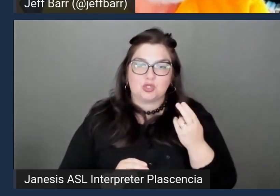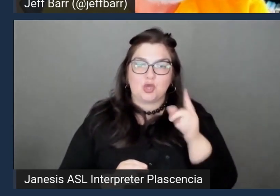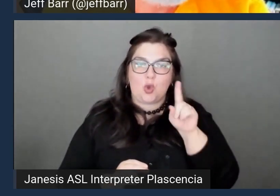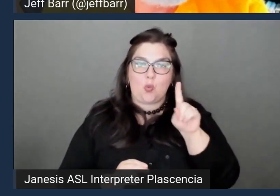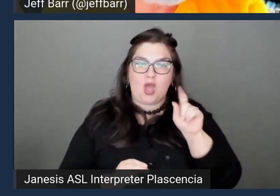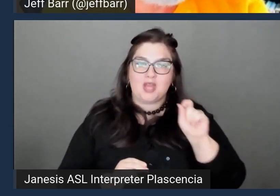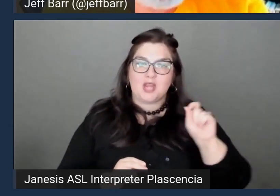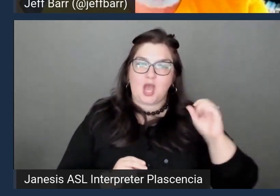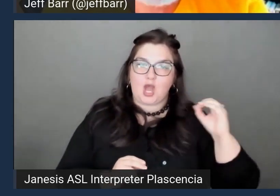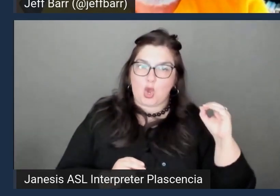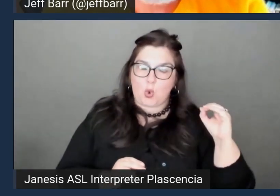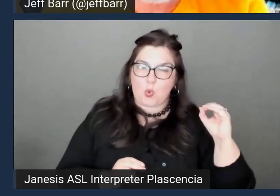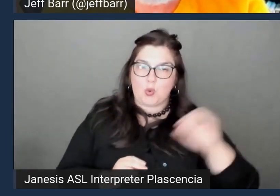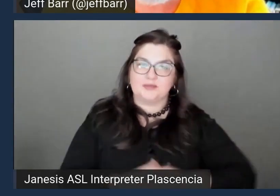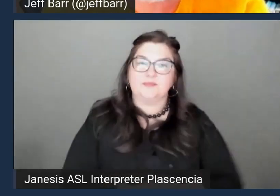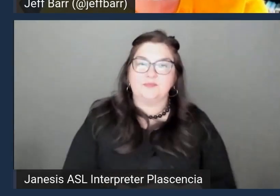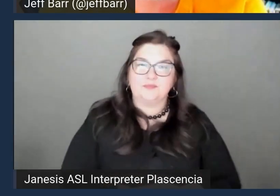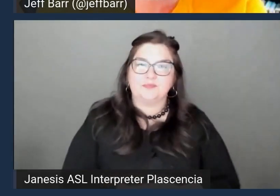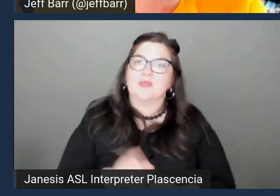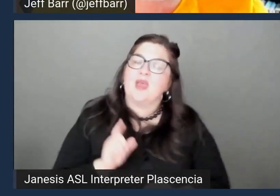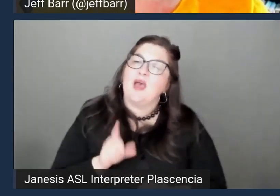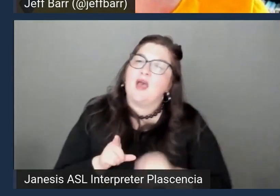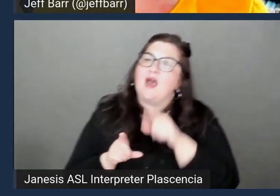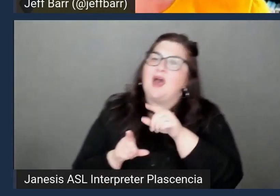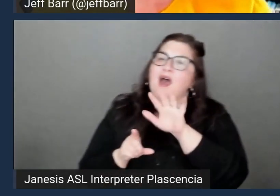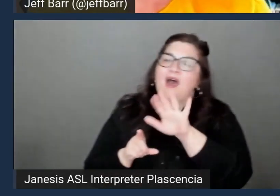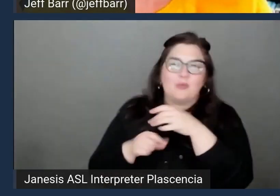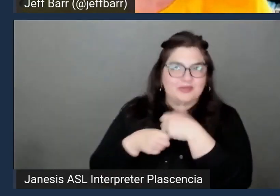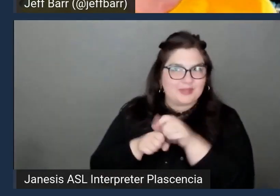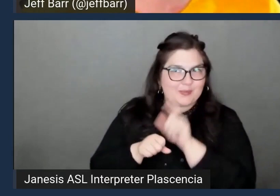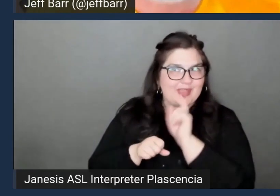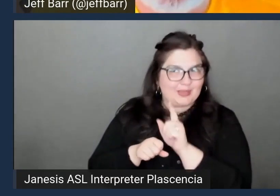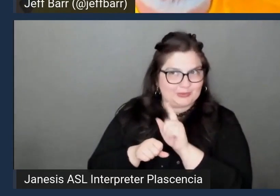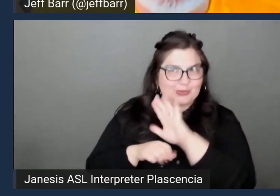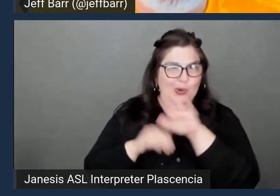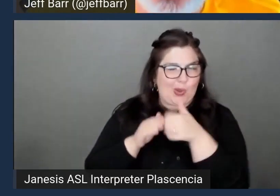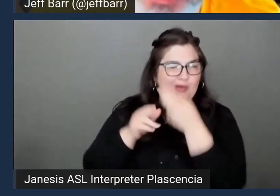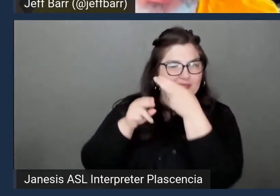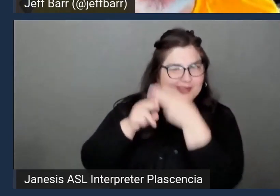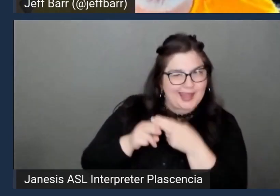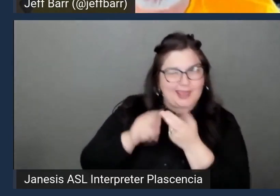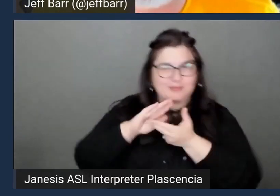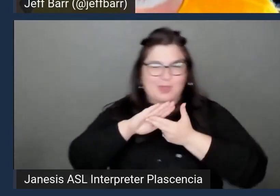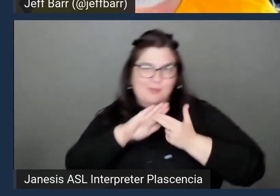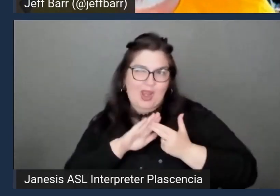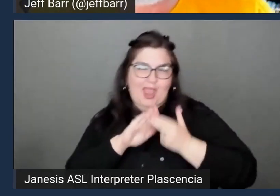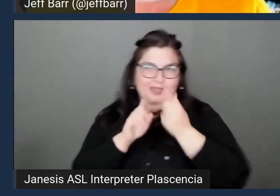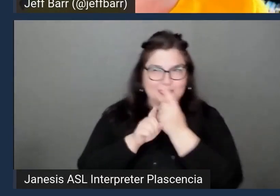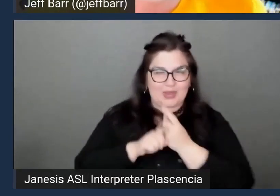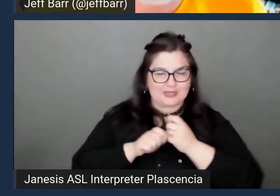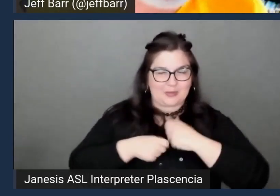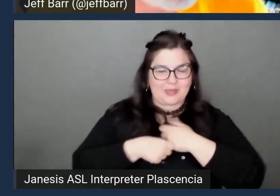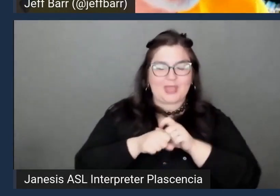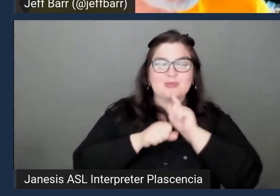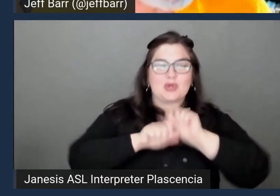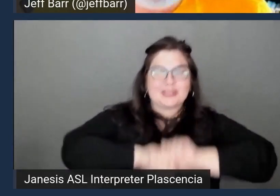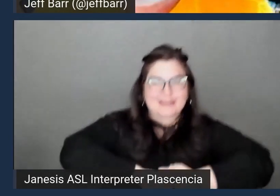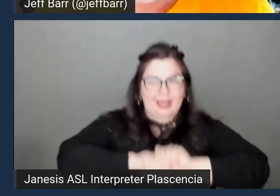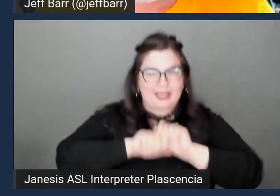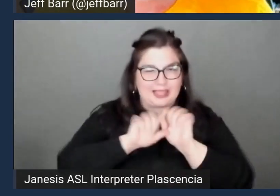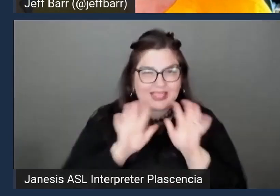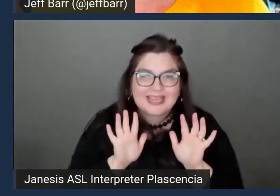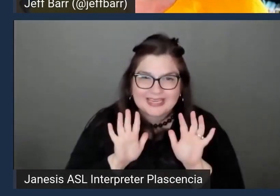Okay. So I think let's make sure all the names and brands and terminology is really clear to our audience. So